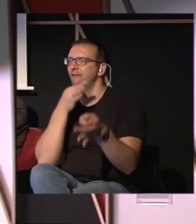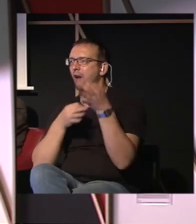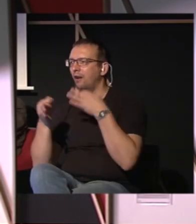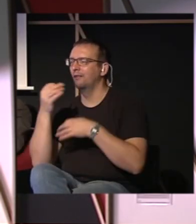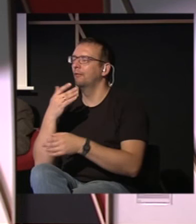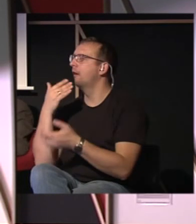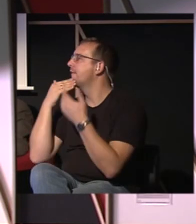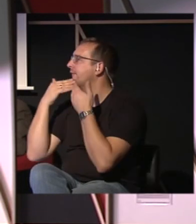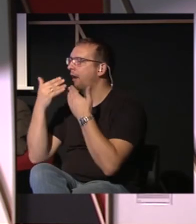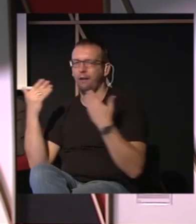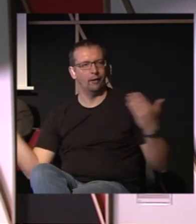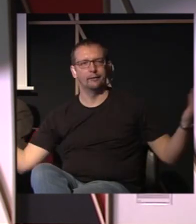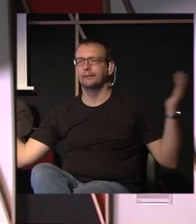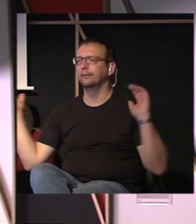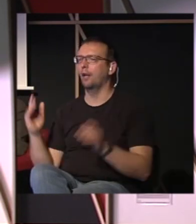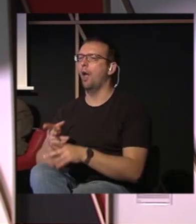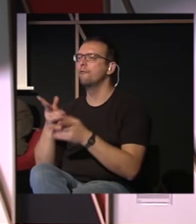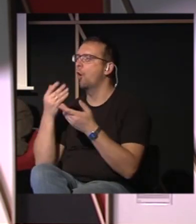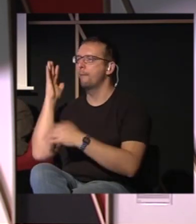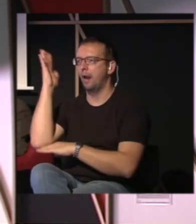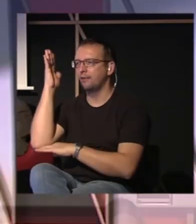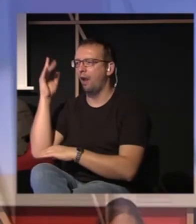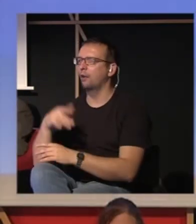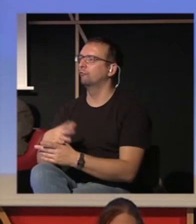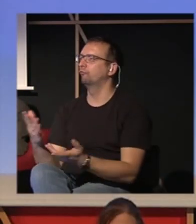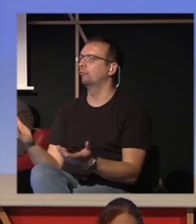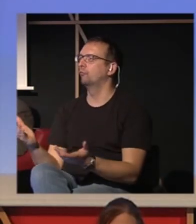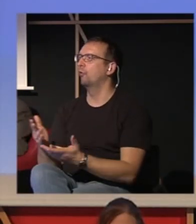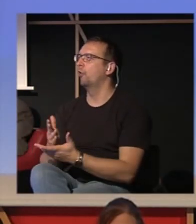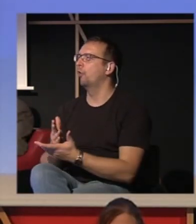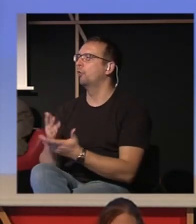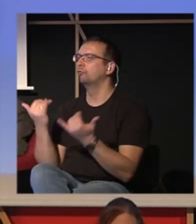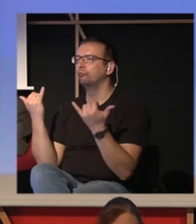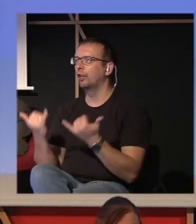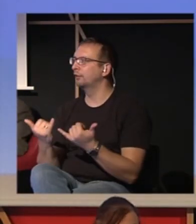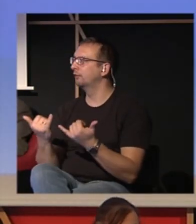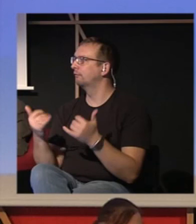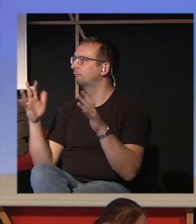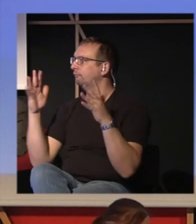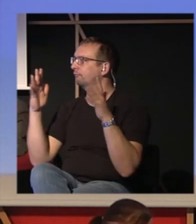Thank you very much. And now we'll bring on Joanna Deagle for the closing speech. Thank you.